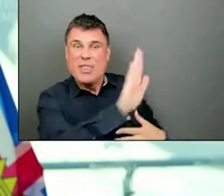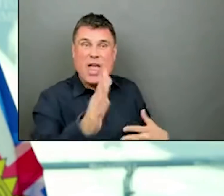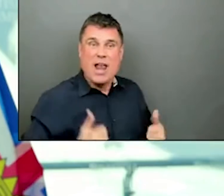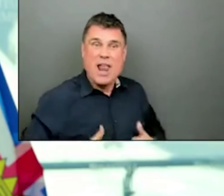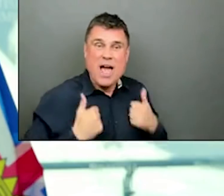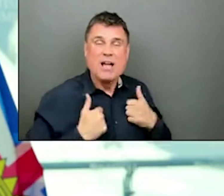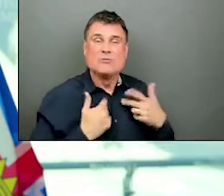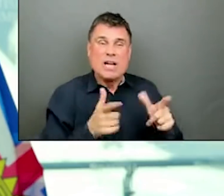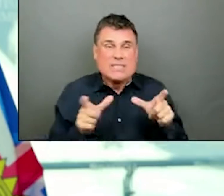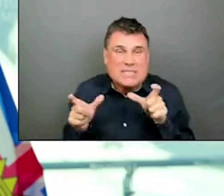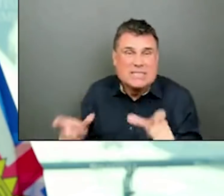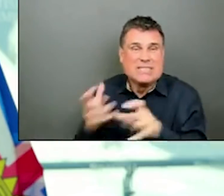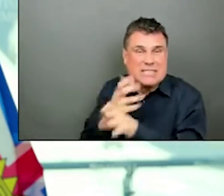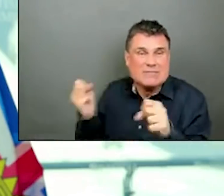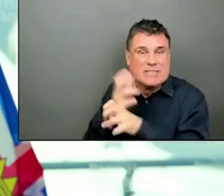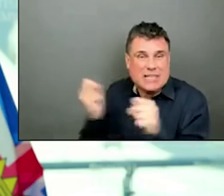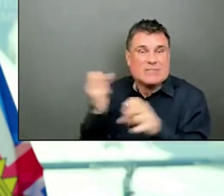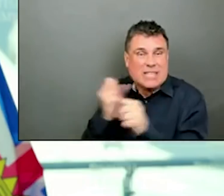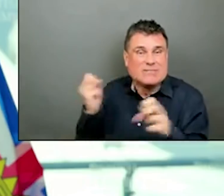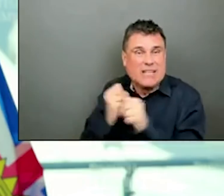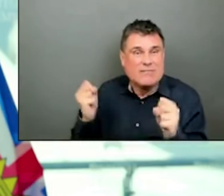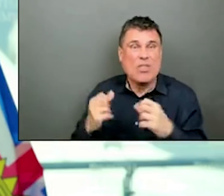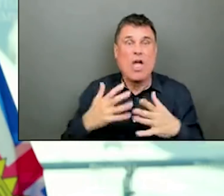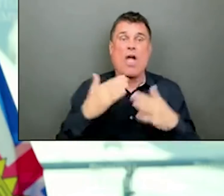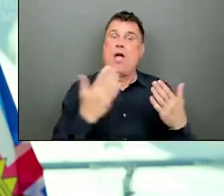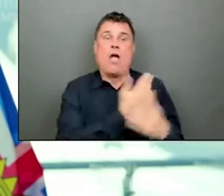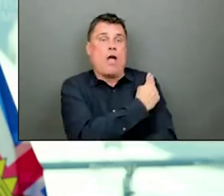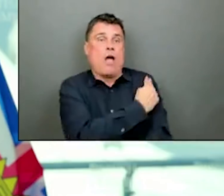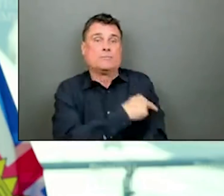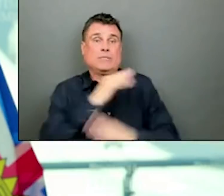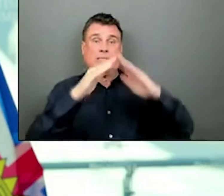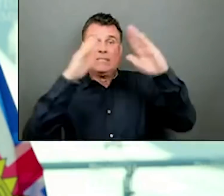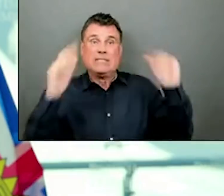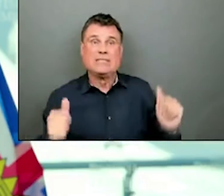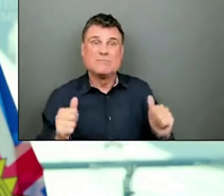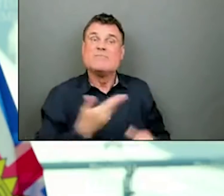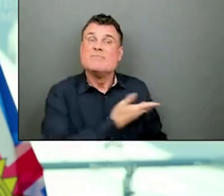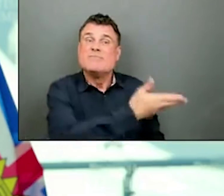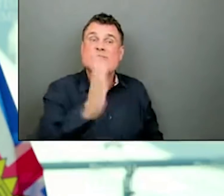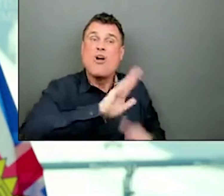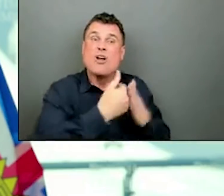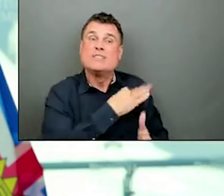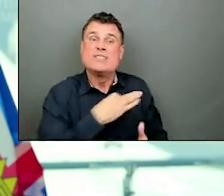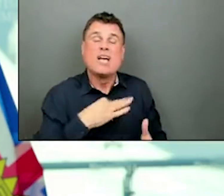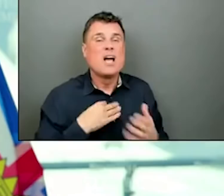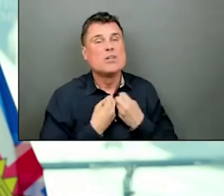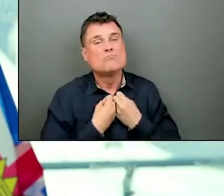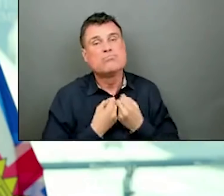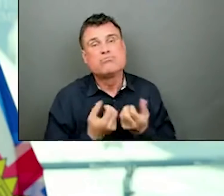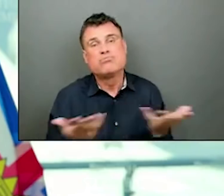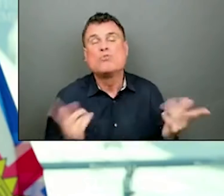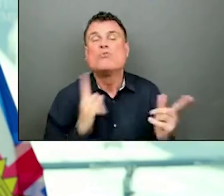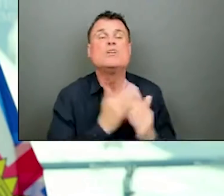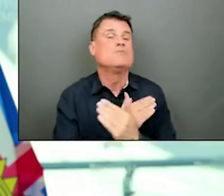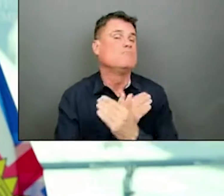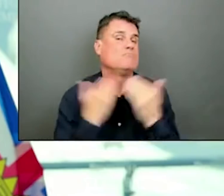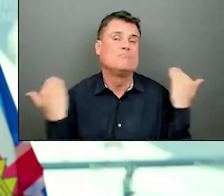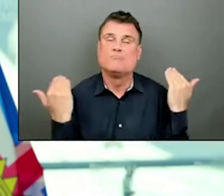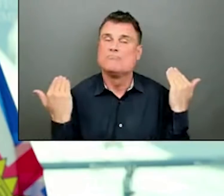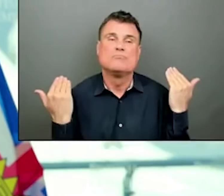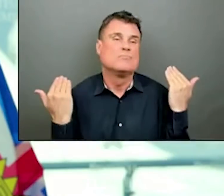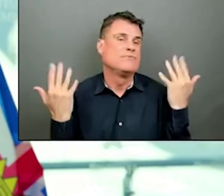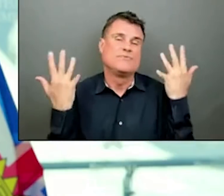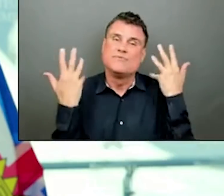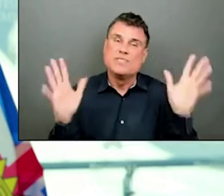our hospital systems are tired. They are ready for this pandemic to be over too. And I heard again and